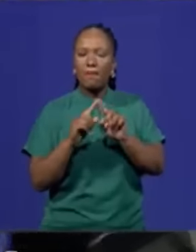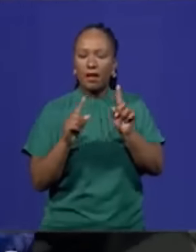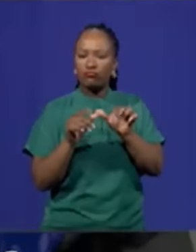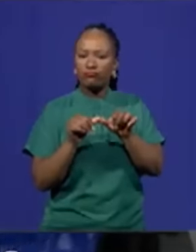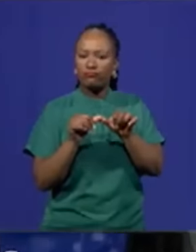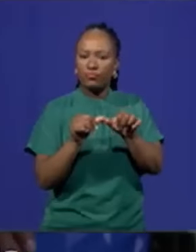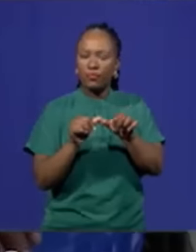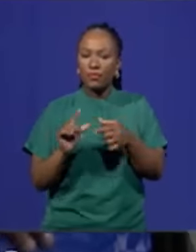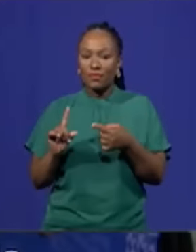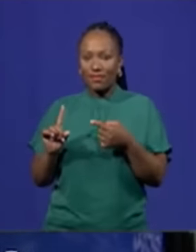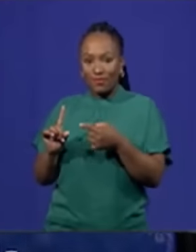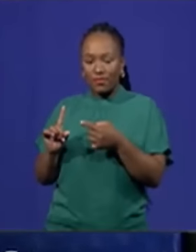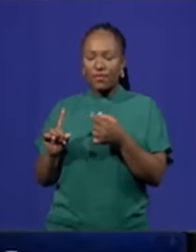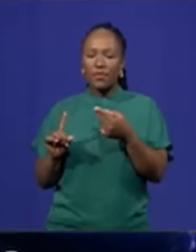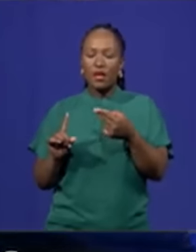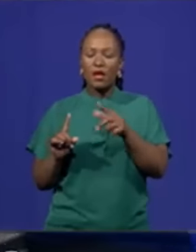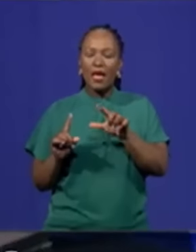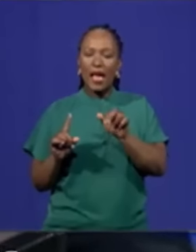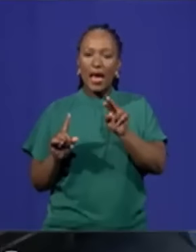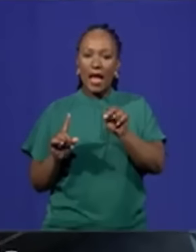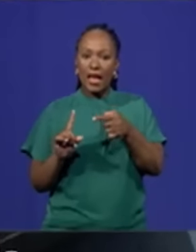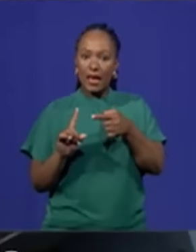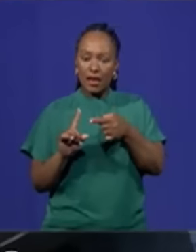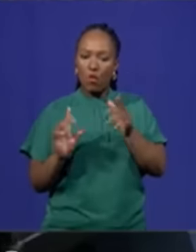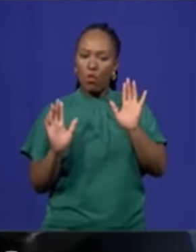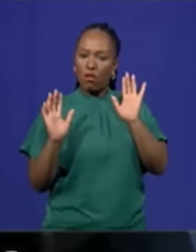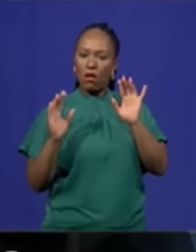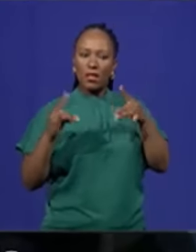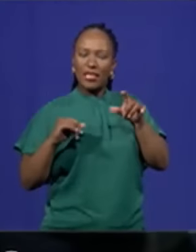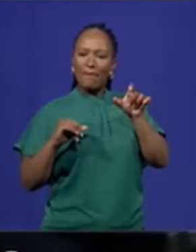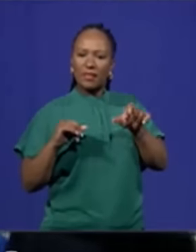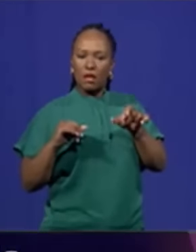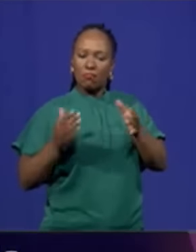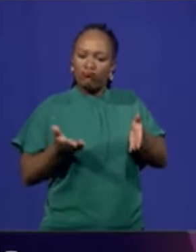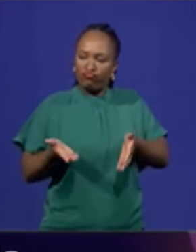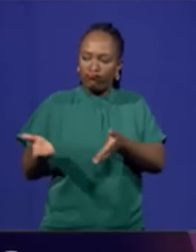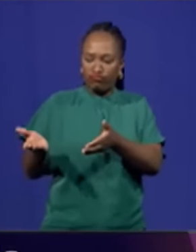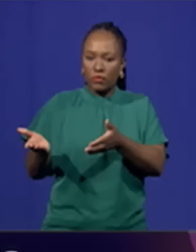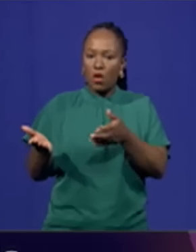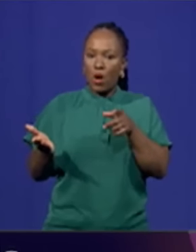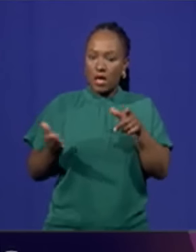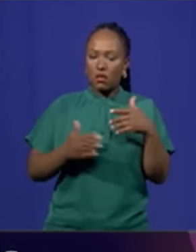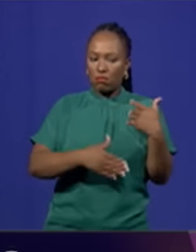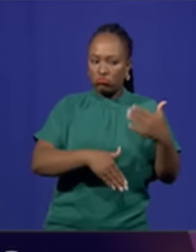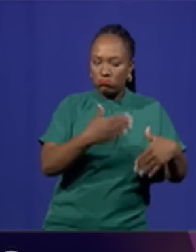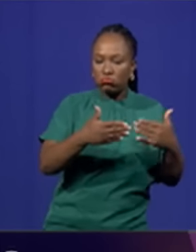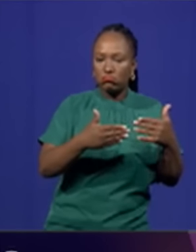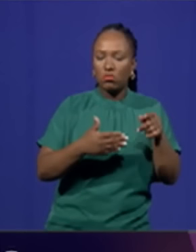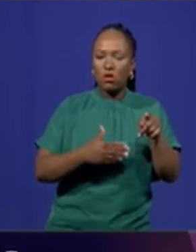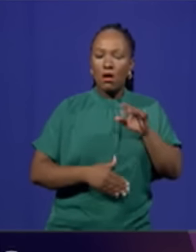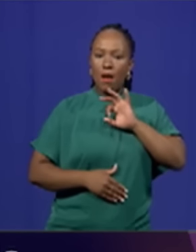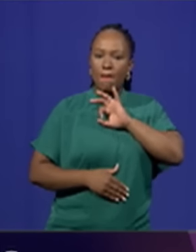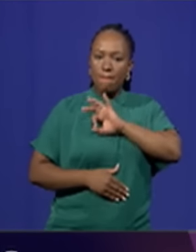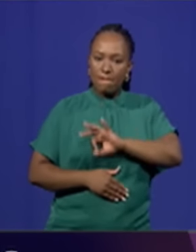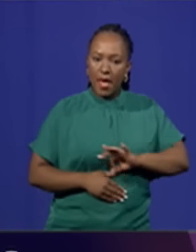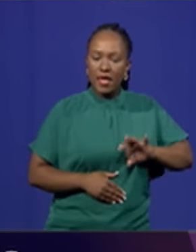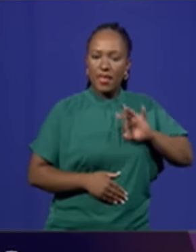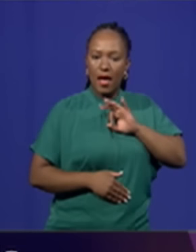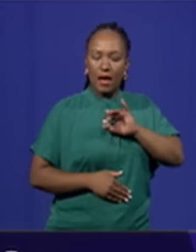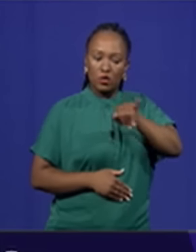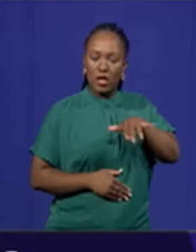ka marapo a botsamaisi jwa lekoko tebang le go tsepamisa mogopolo mo letsholong la gagwe la ntlhopheng wa lekoko wa meyara